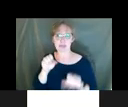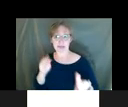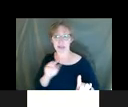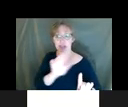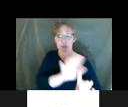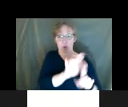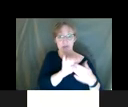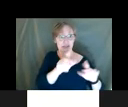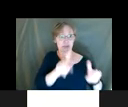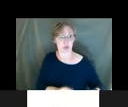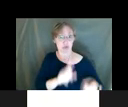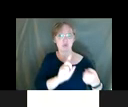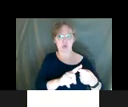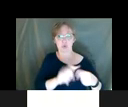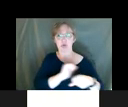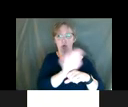the COVID virus.